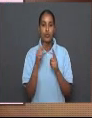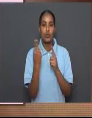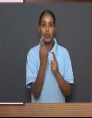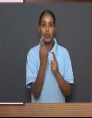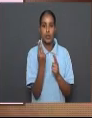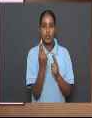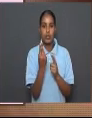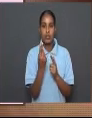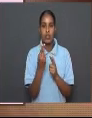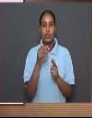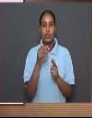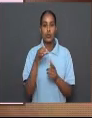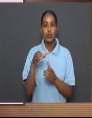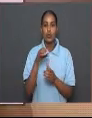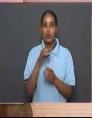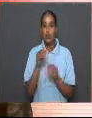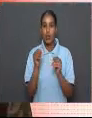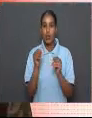used as solvents.